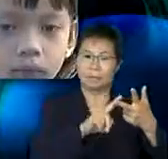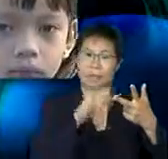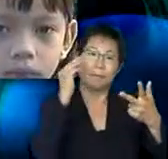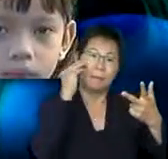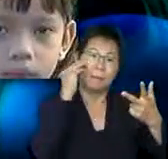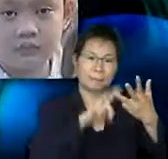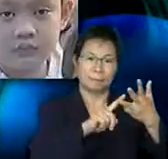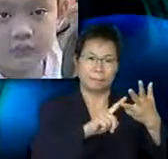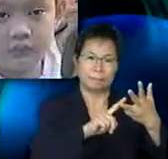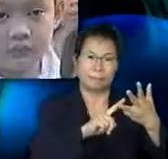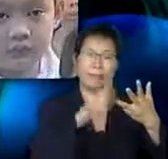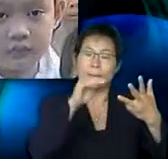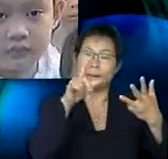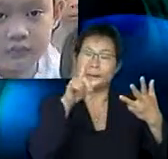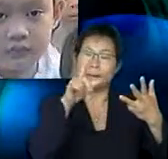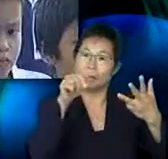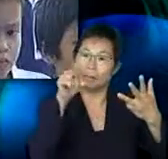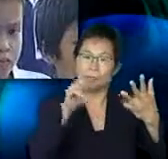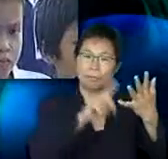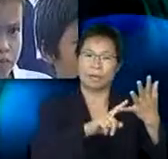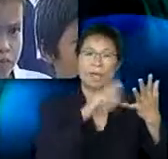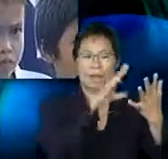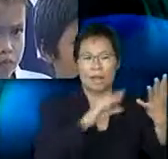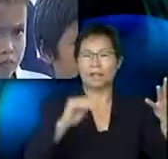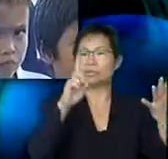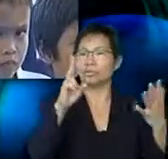Malay, Malanao, and Dusun.